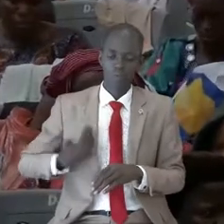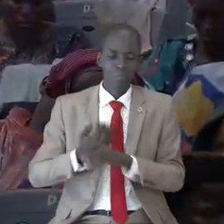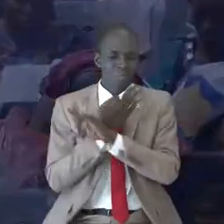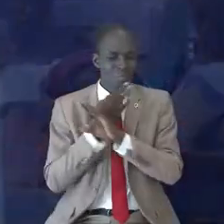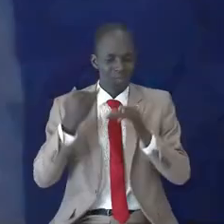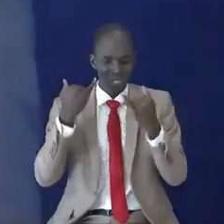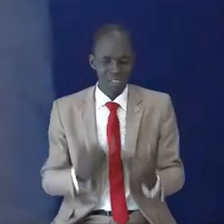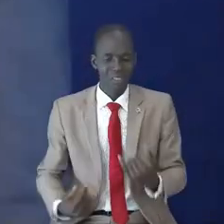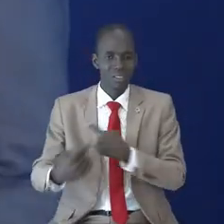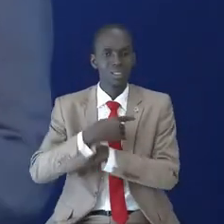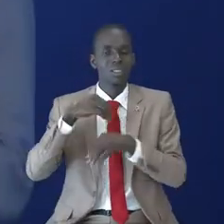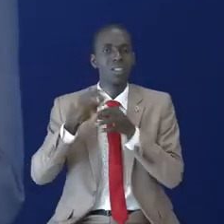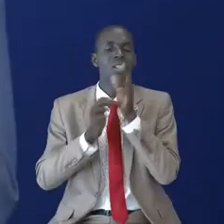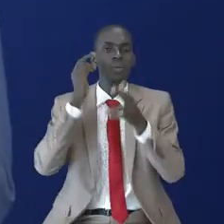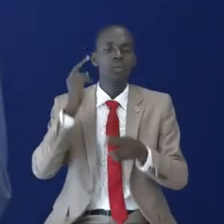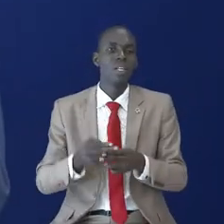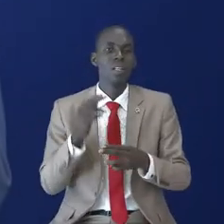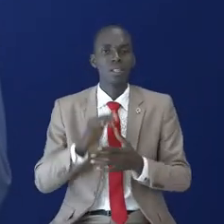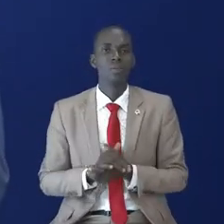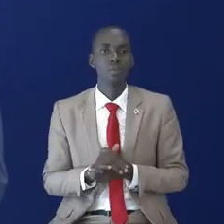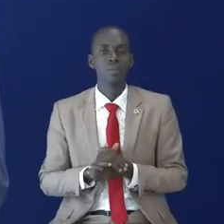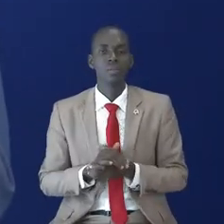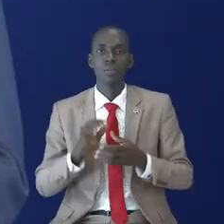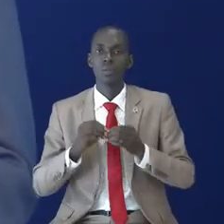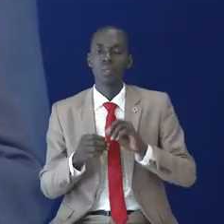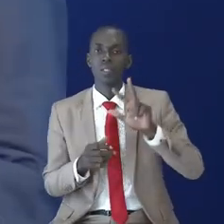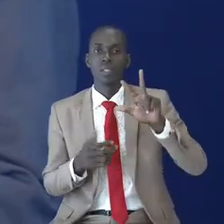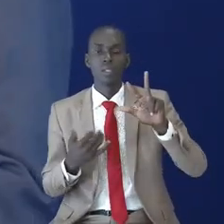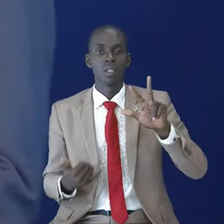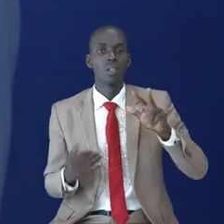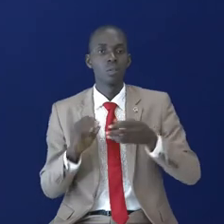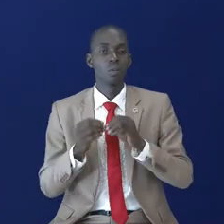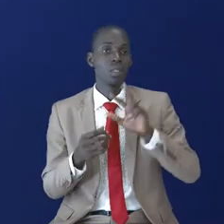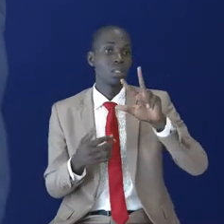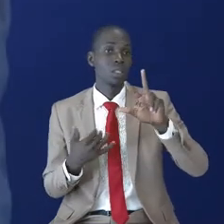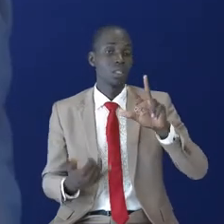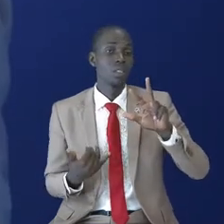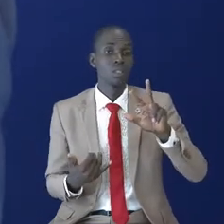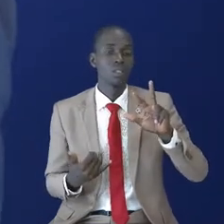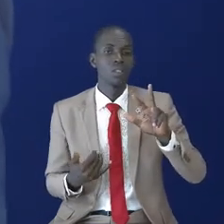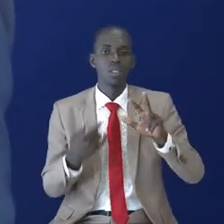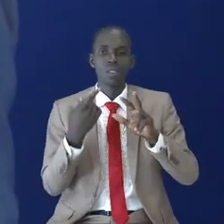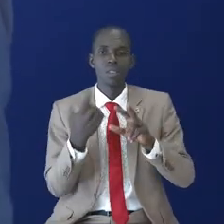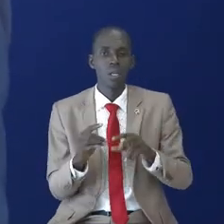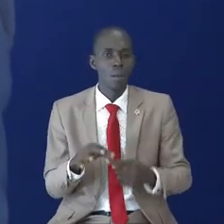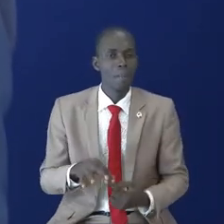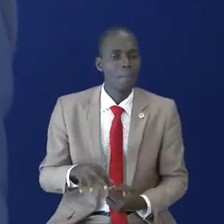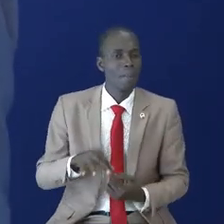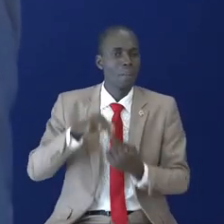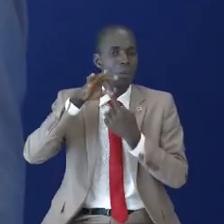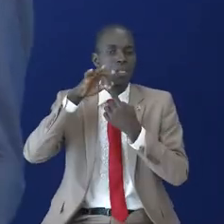day in Jesus' name. Number three now. Number three, the precious